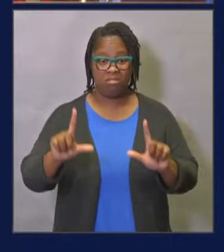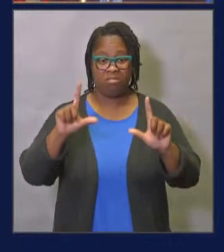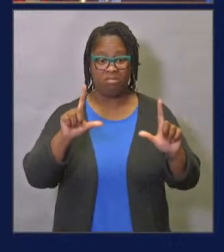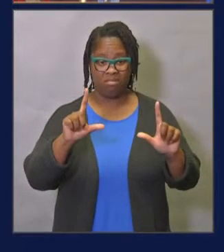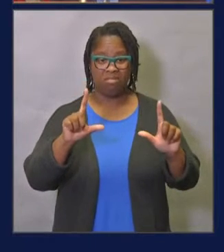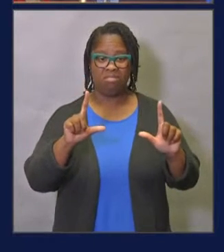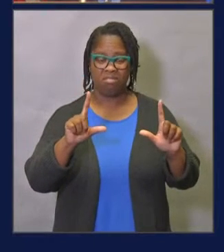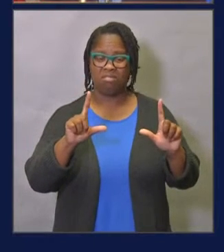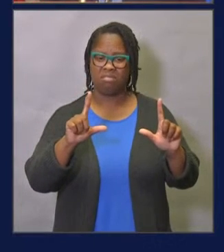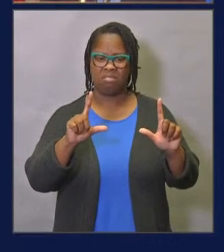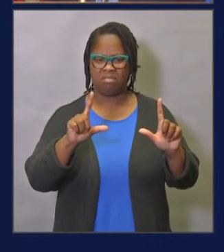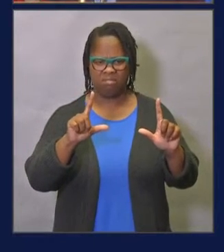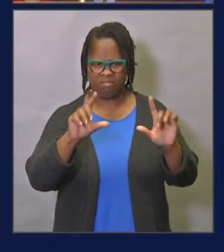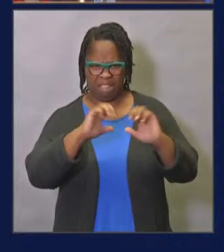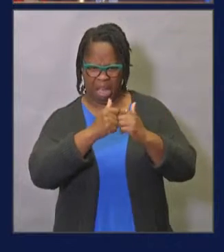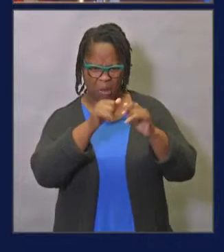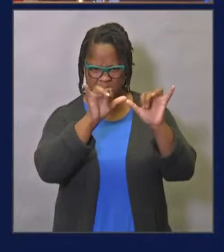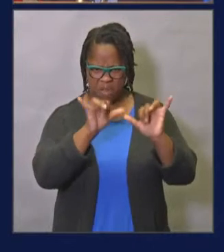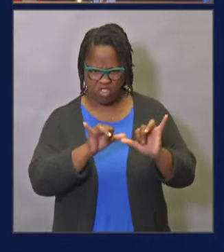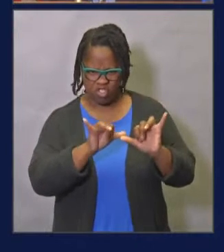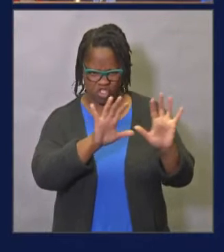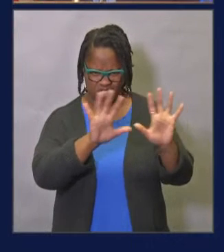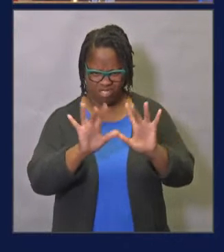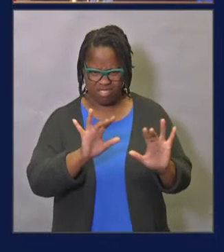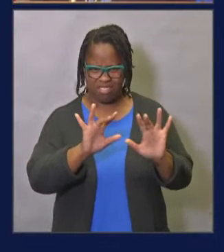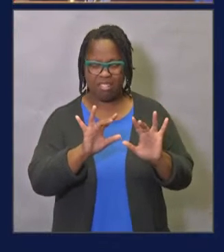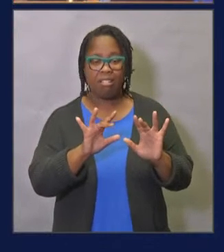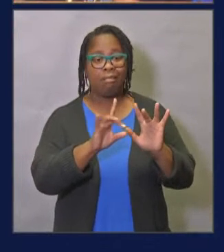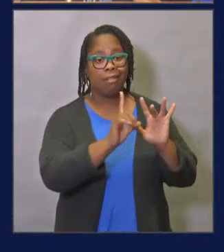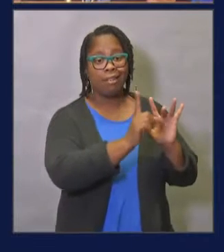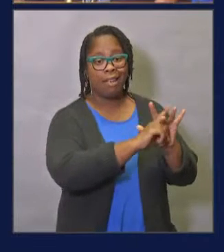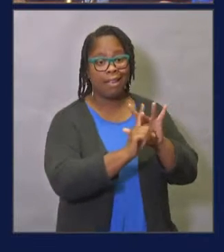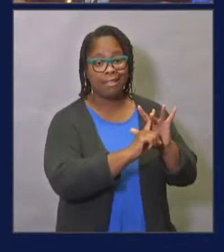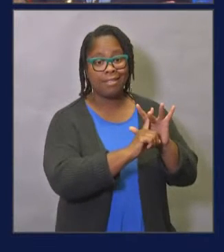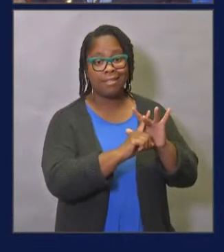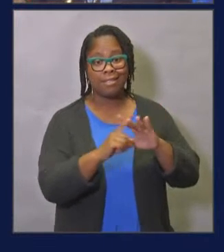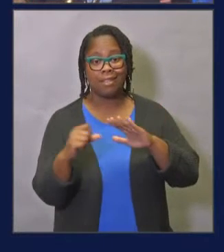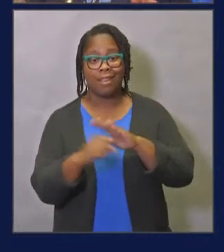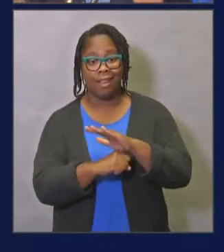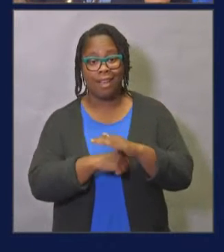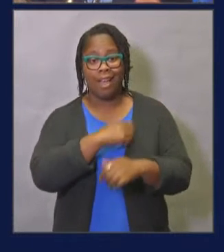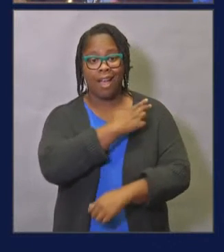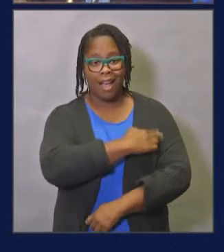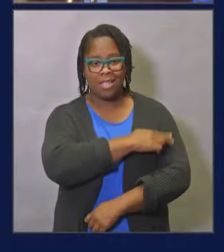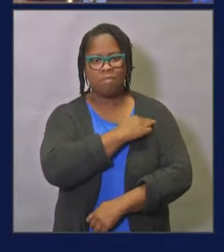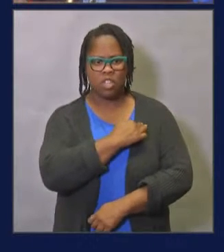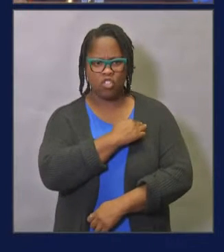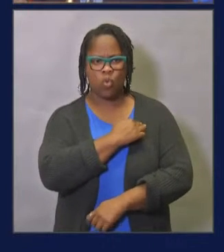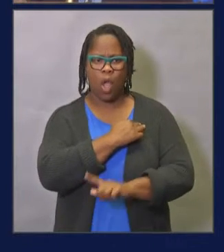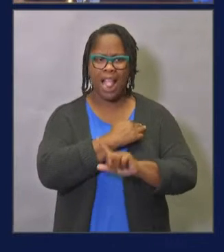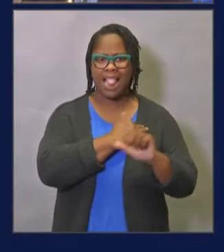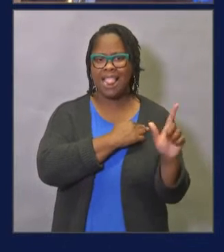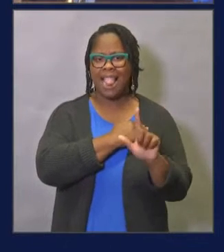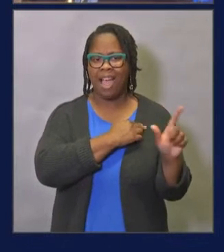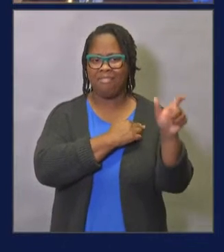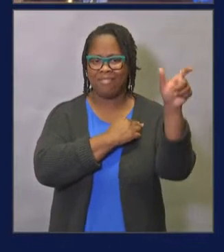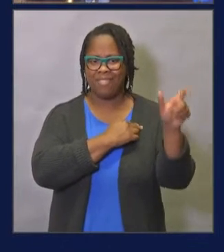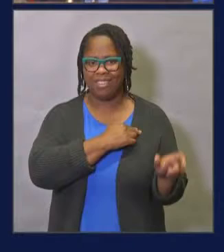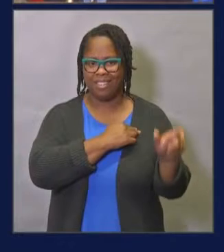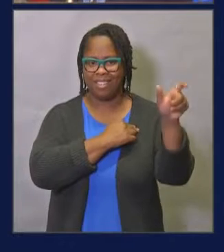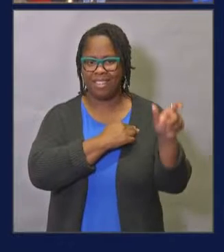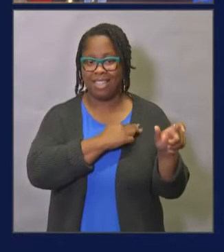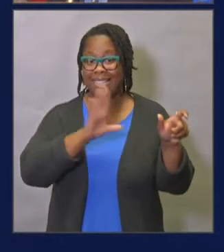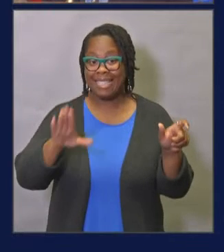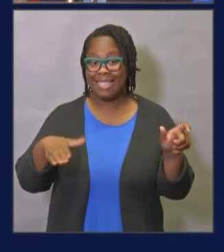are slightly different. Cases and hospitalizations are on the same scale that's shown on the left side of the graph, and